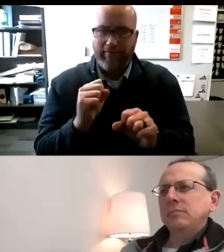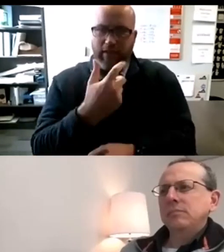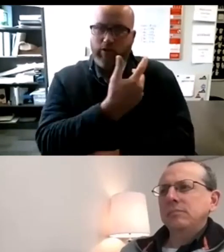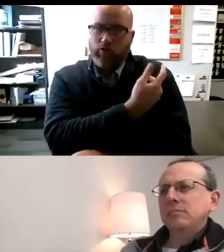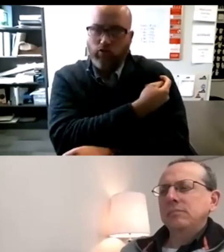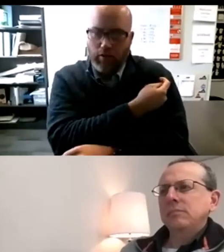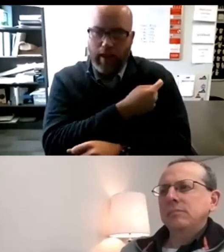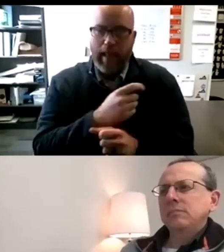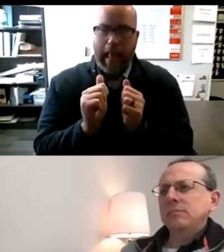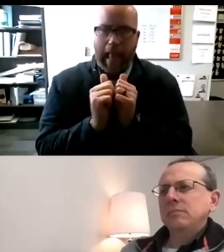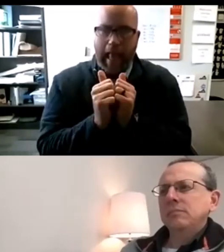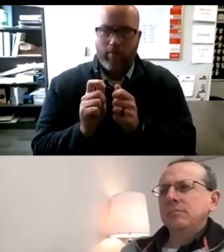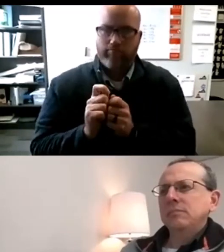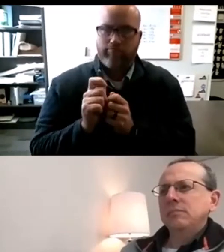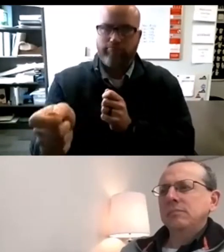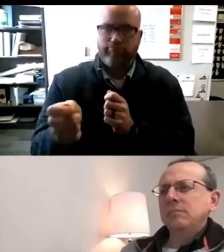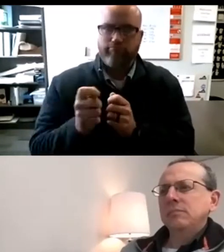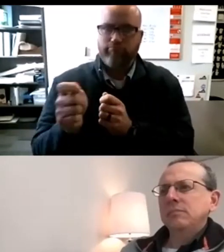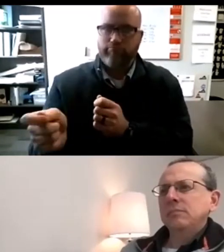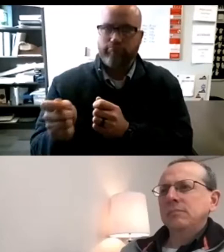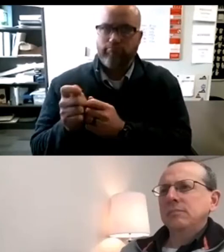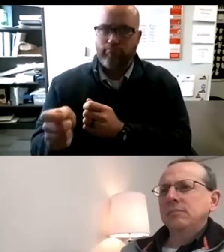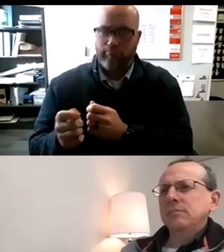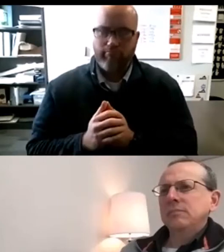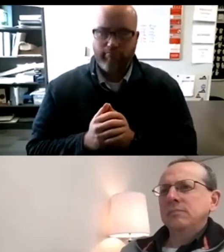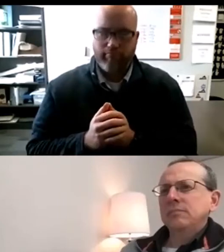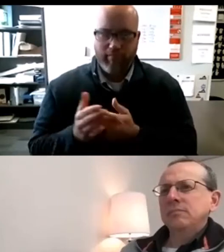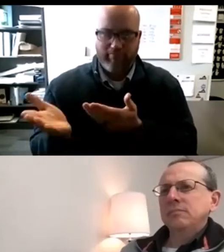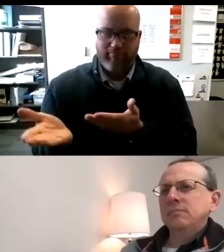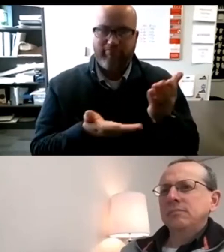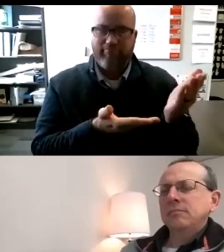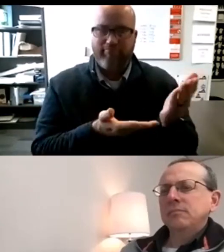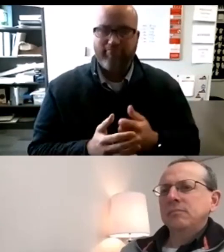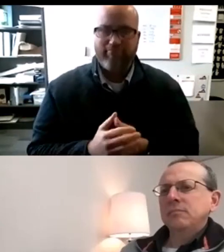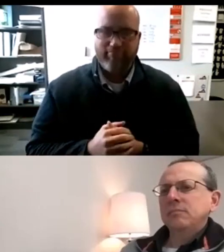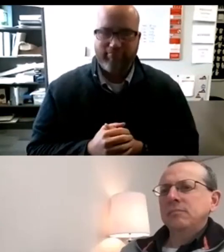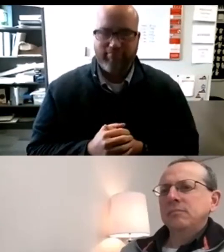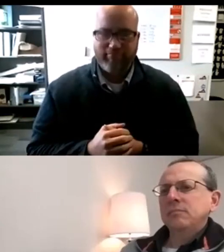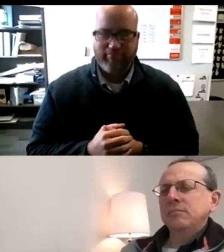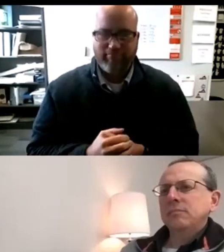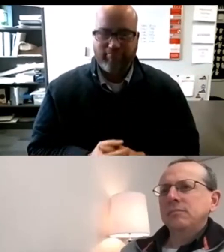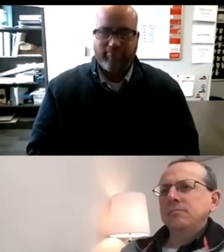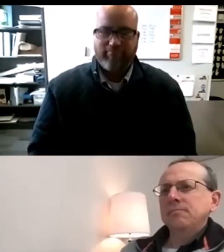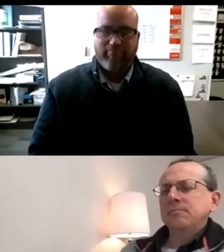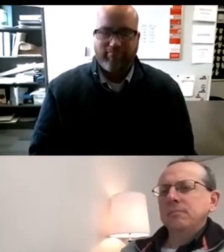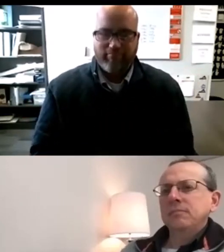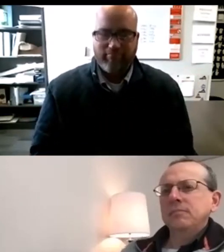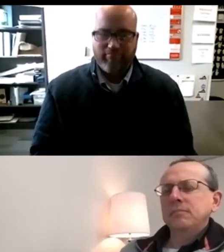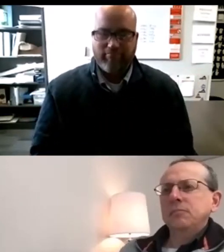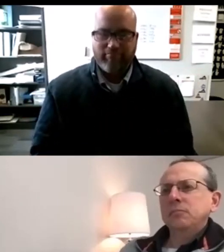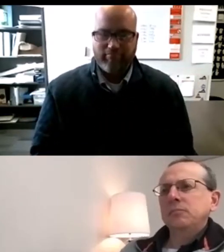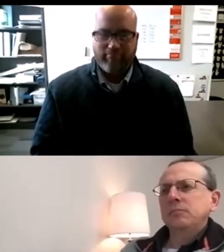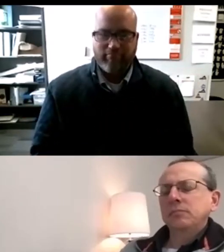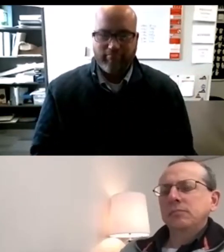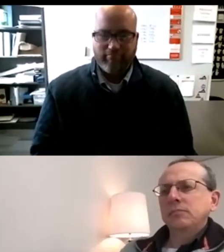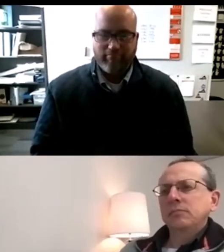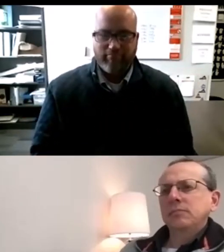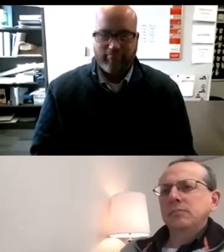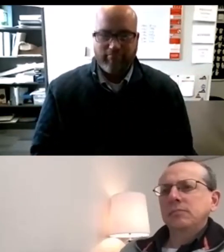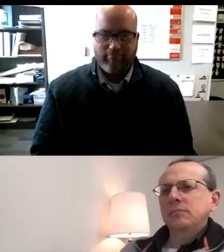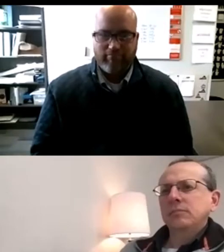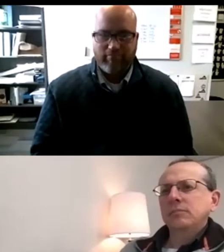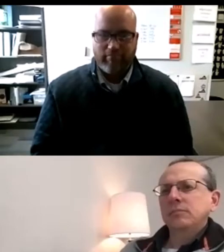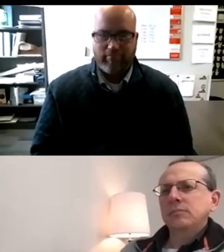is being distributed. Dr. Morrow. Ahora es mi placer dar la bienvenida a